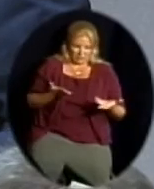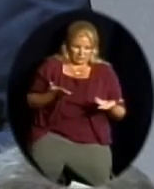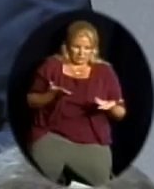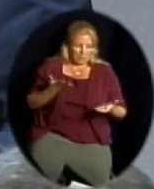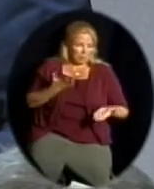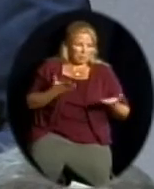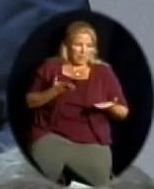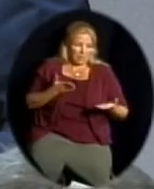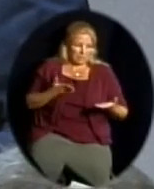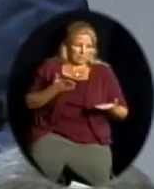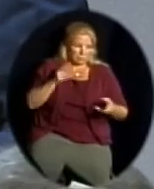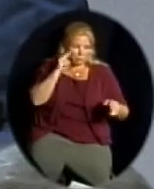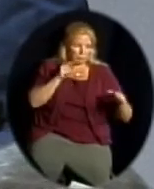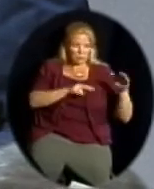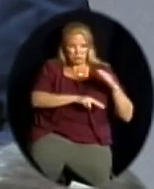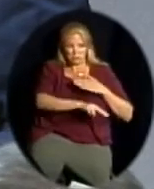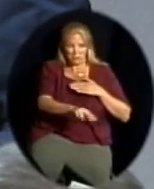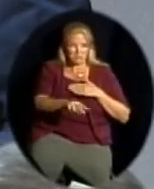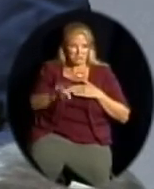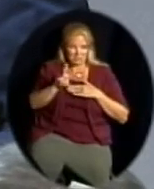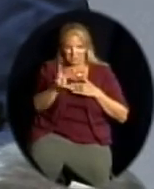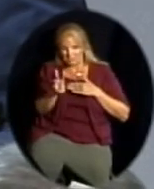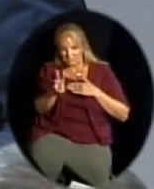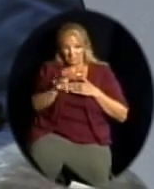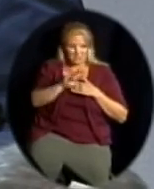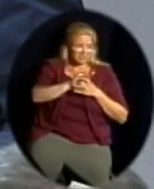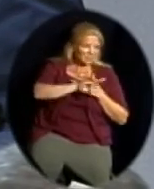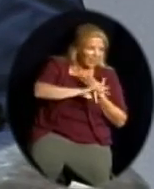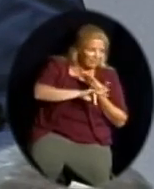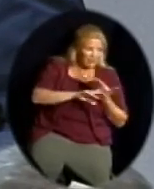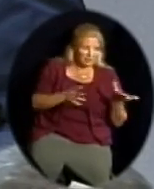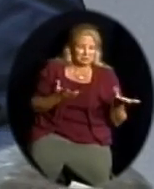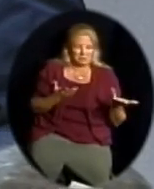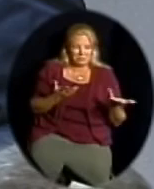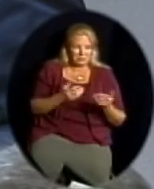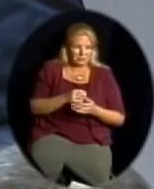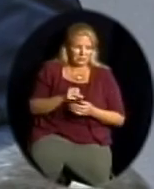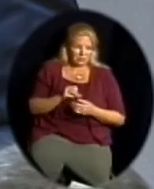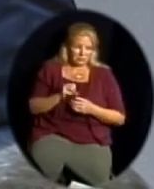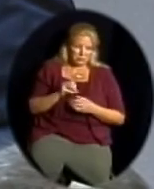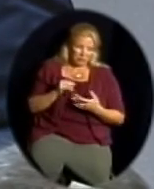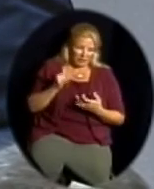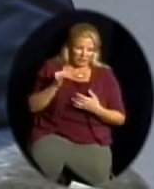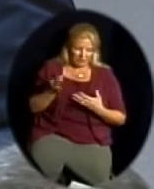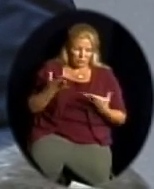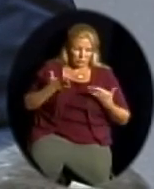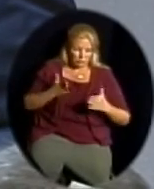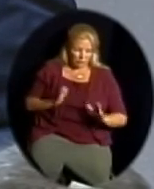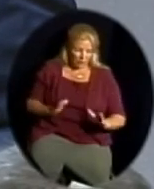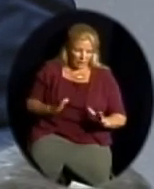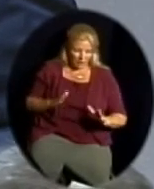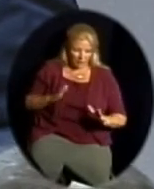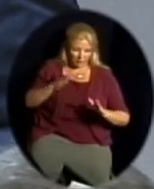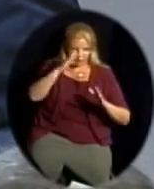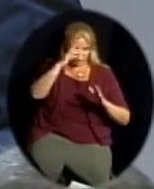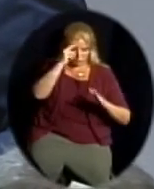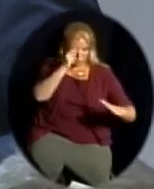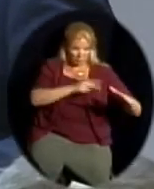So, there's ways in which if the maximum mill levy that you might want to attain at some point, if that's the